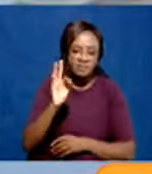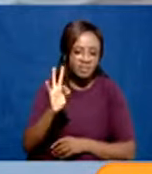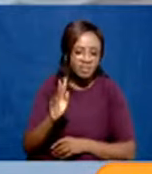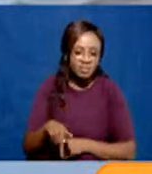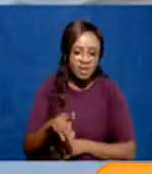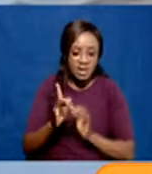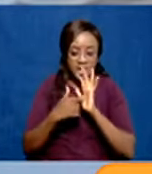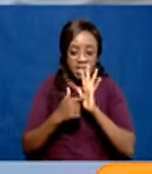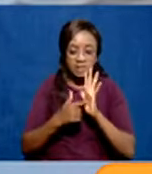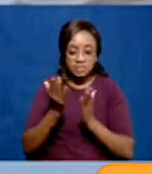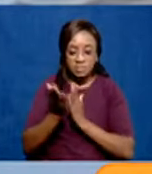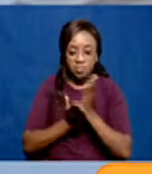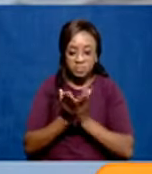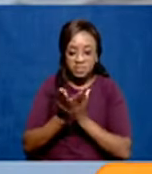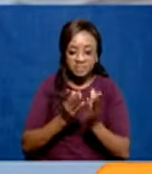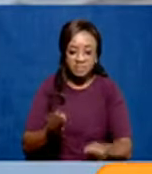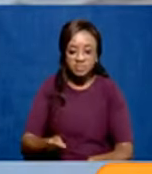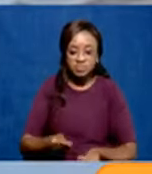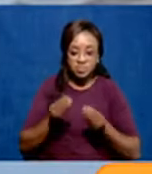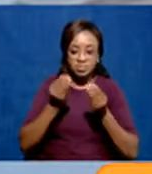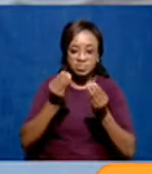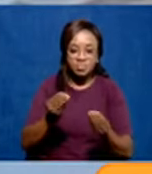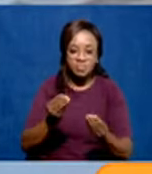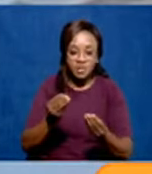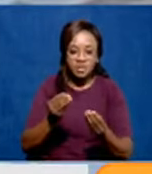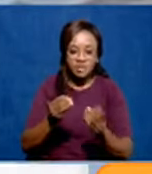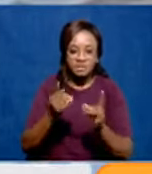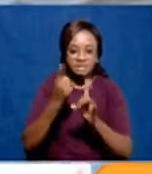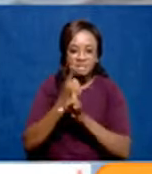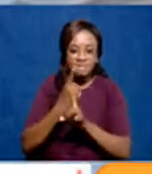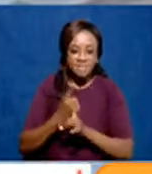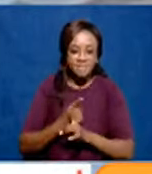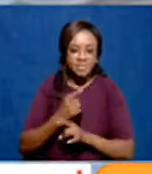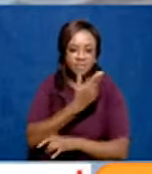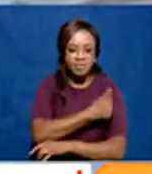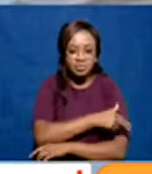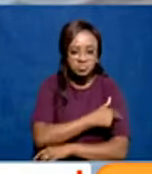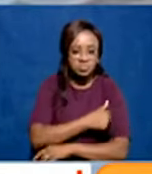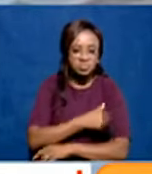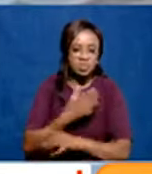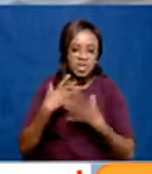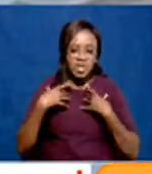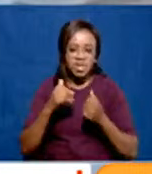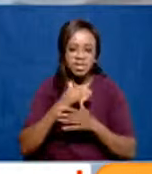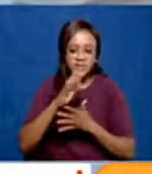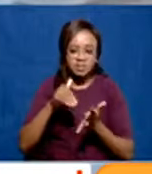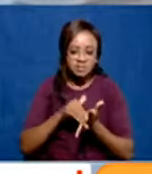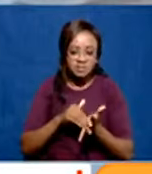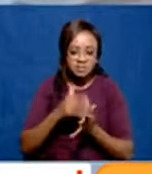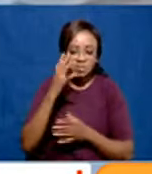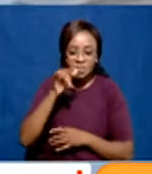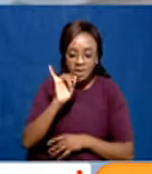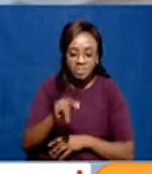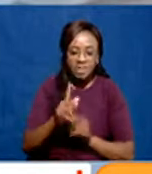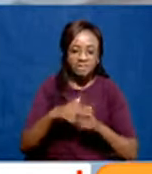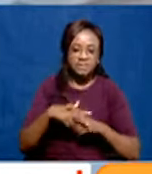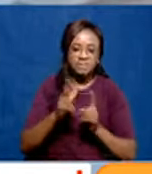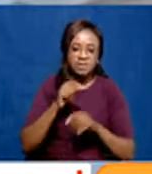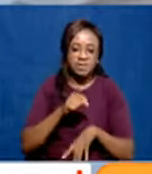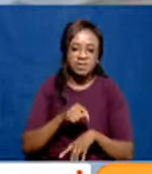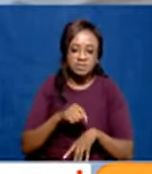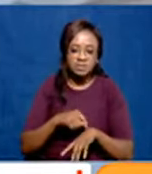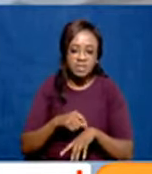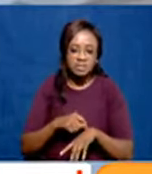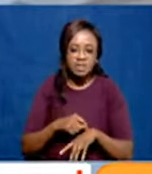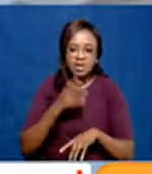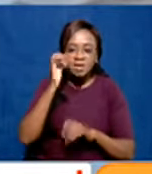being offered in the dispensaries and health centers, because that, he said, that is the entry point. If basic